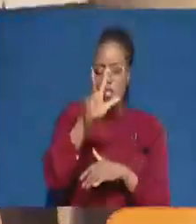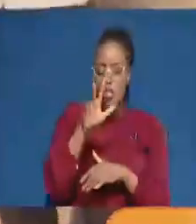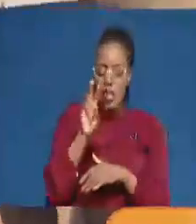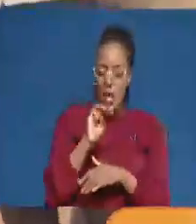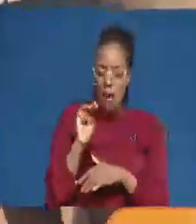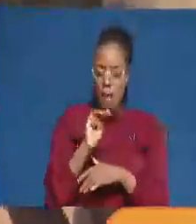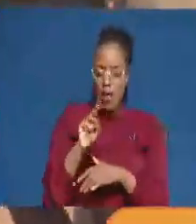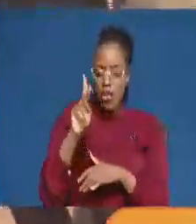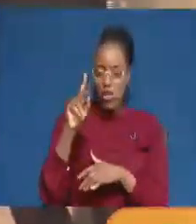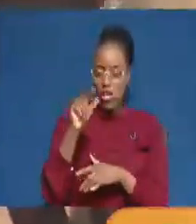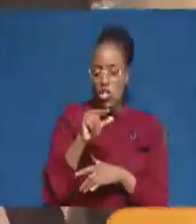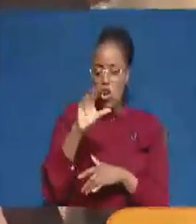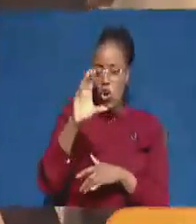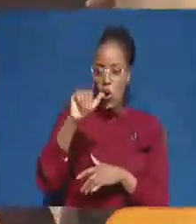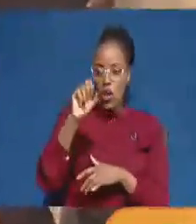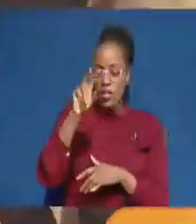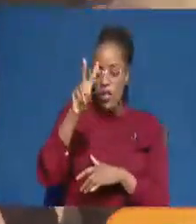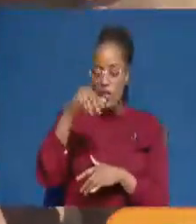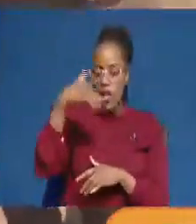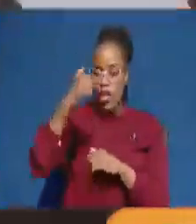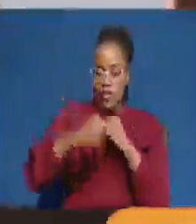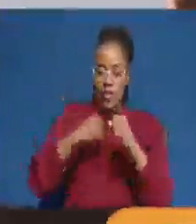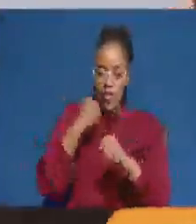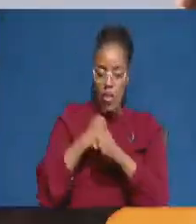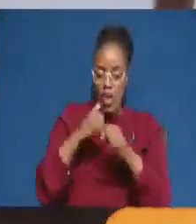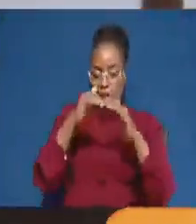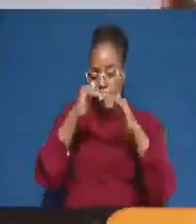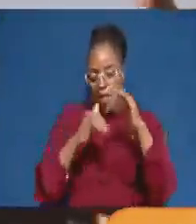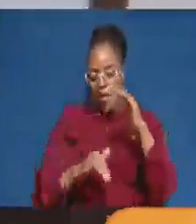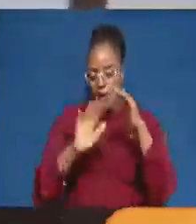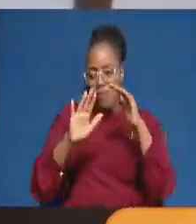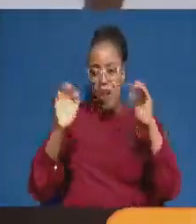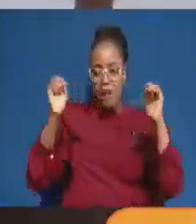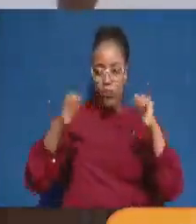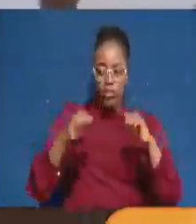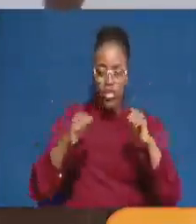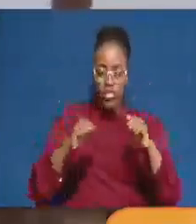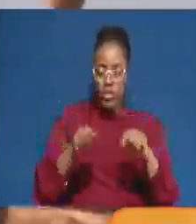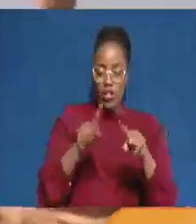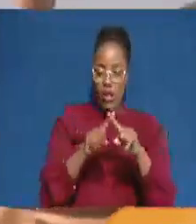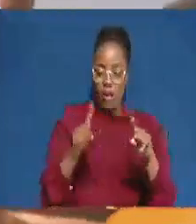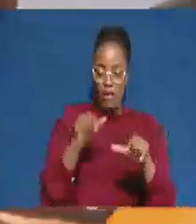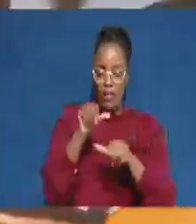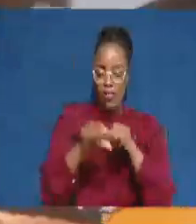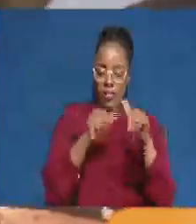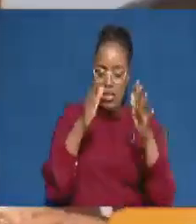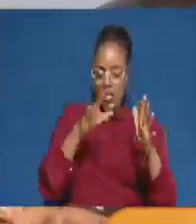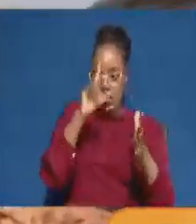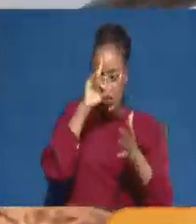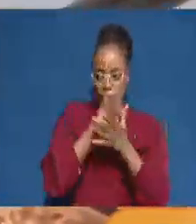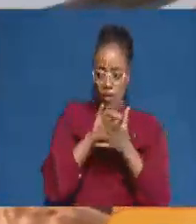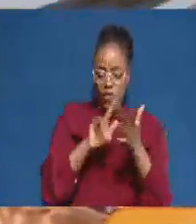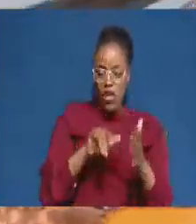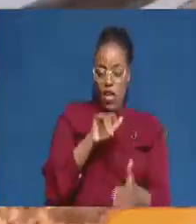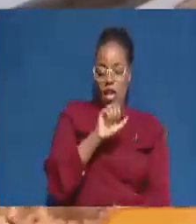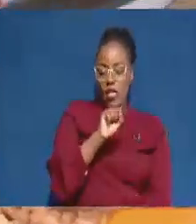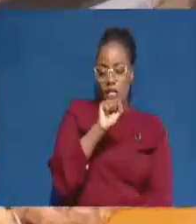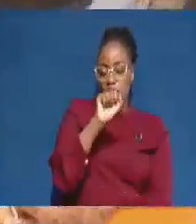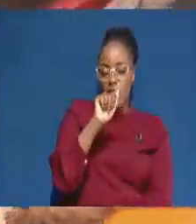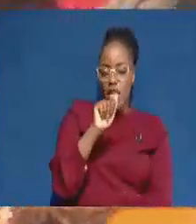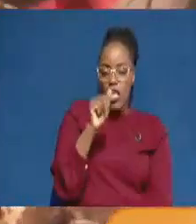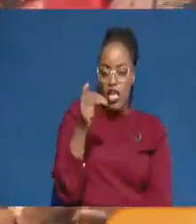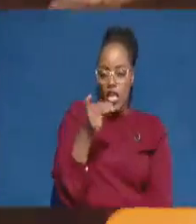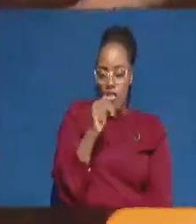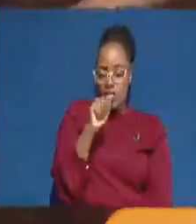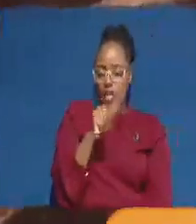million kilograms of cassava annually, far below its potential. But scientists believe SAH could push that